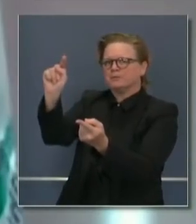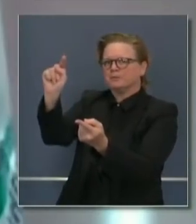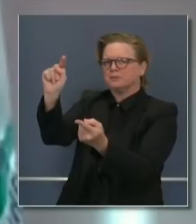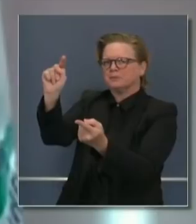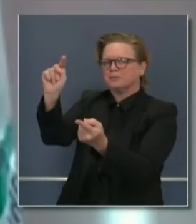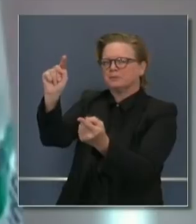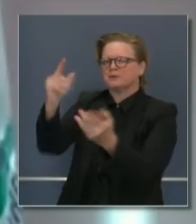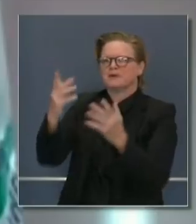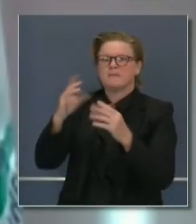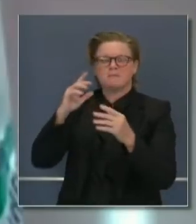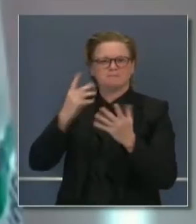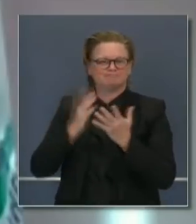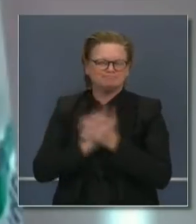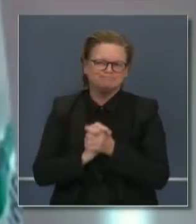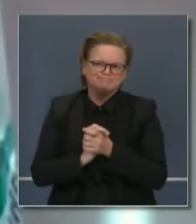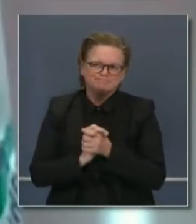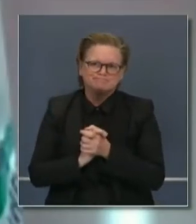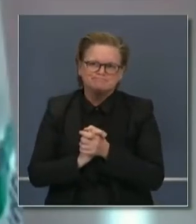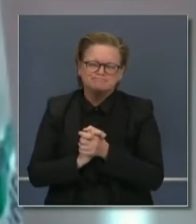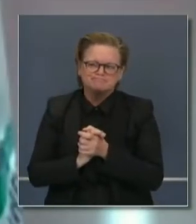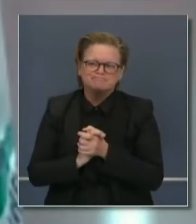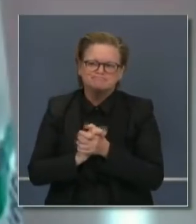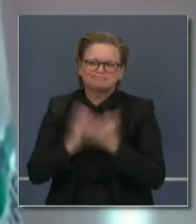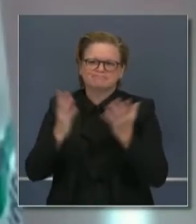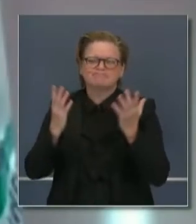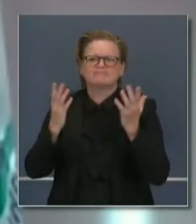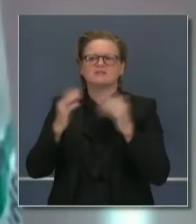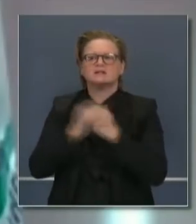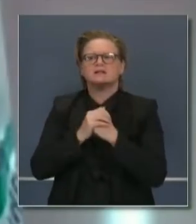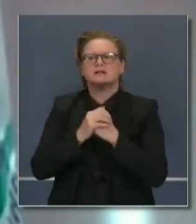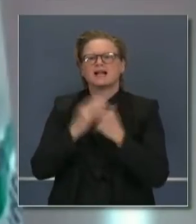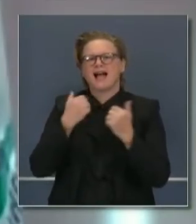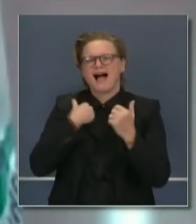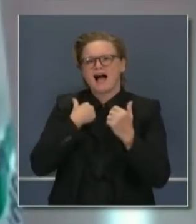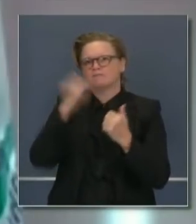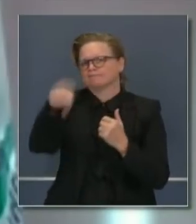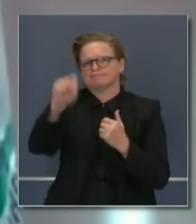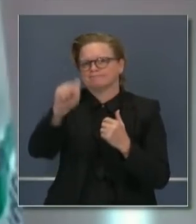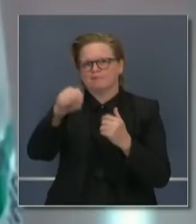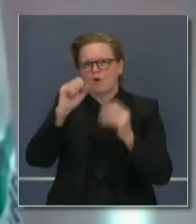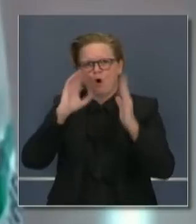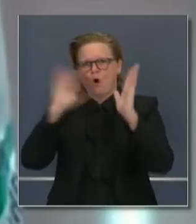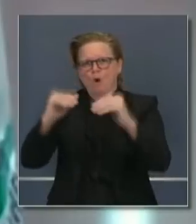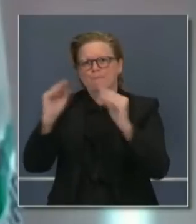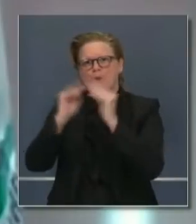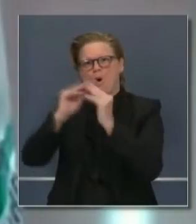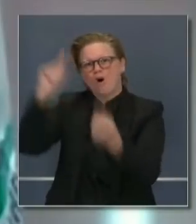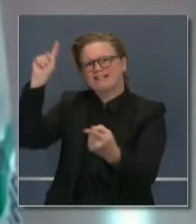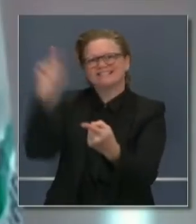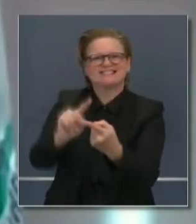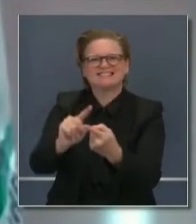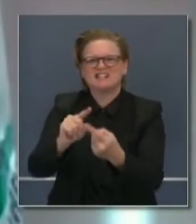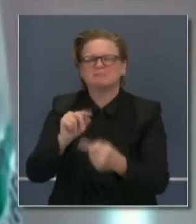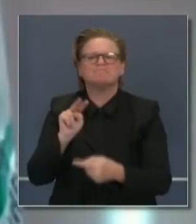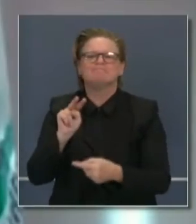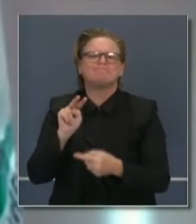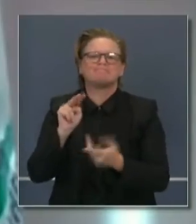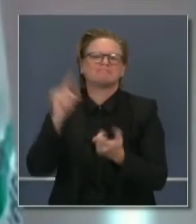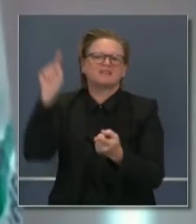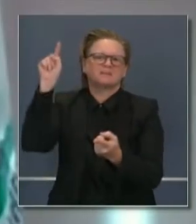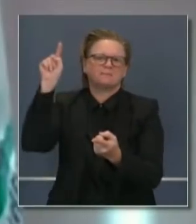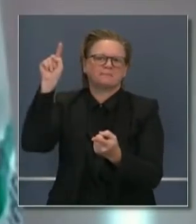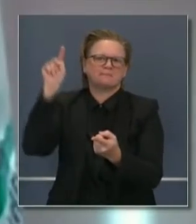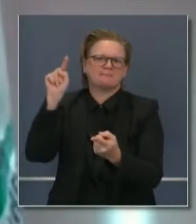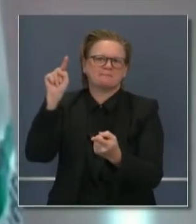of course, had hoped and wanted to see more from that already, but we haven't. And I think that's in part why